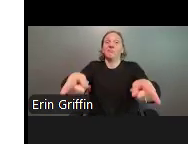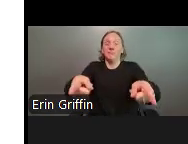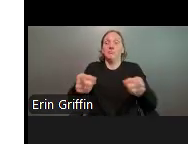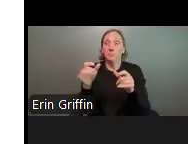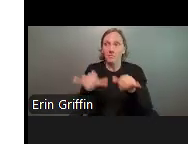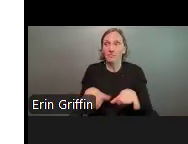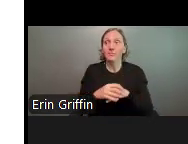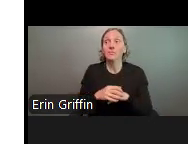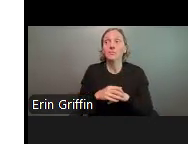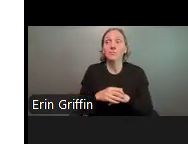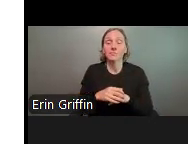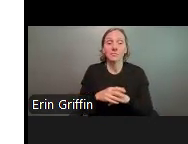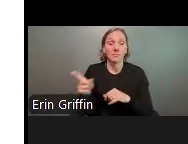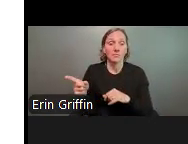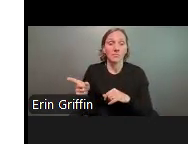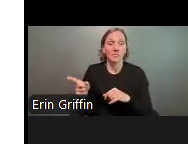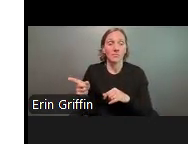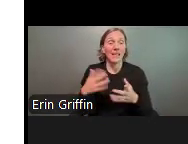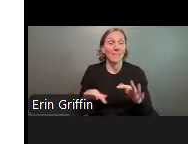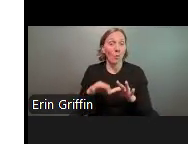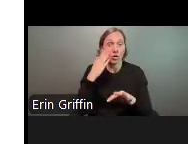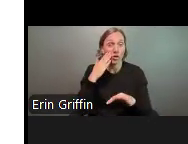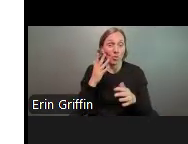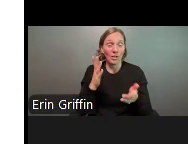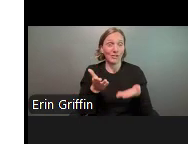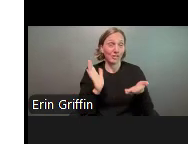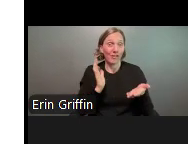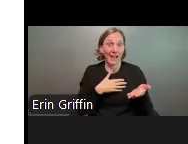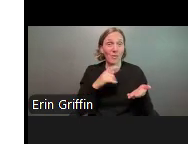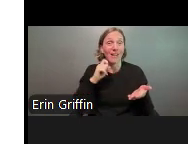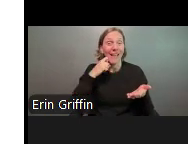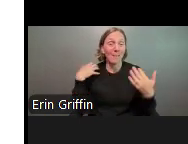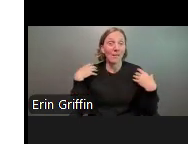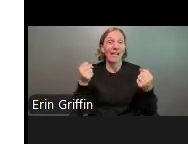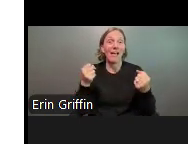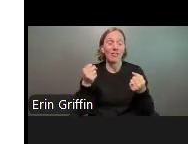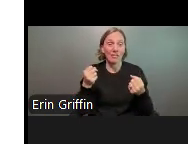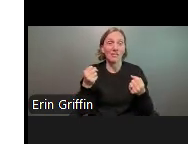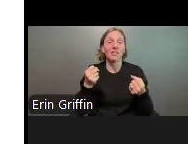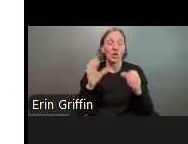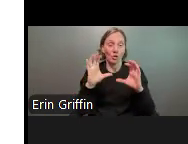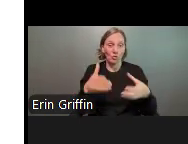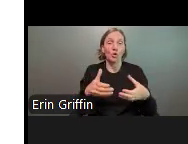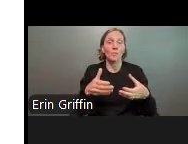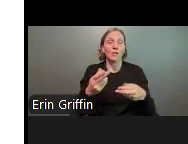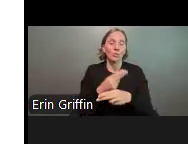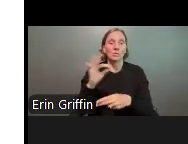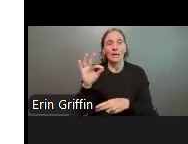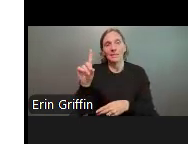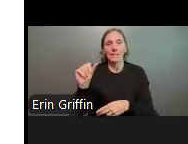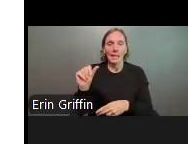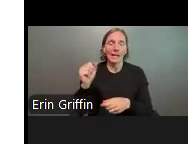know today to serve our Apple Health population in that Apple Health preferred drug list using FDA approved prescription